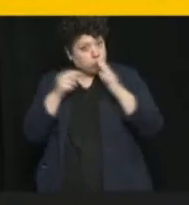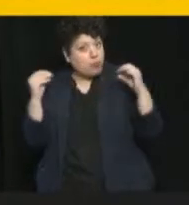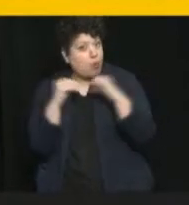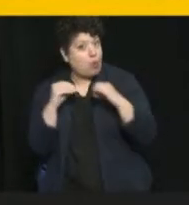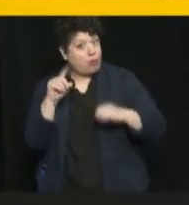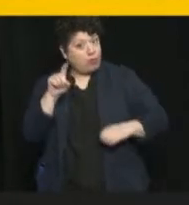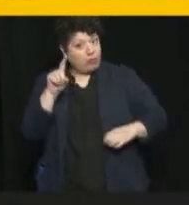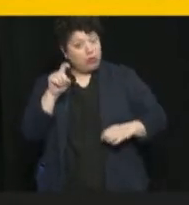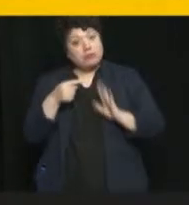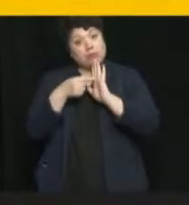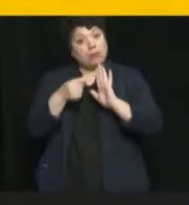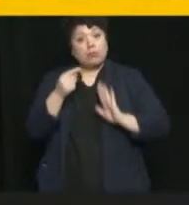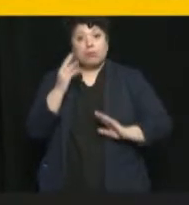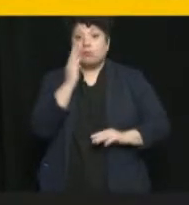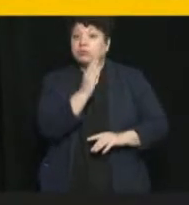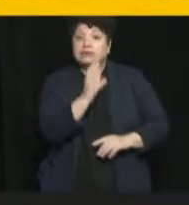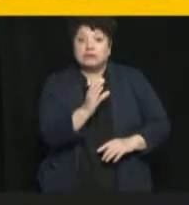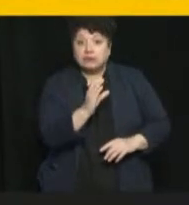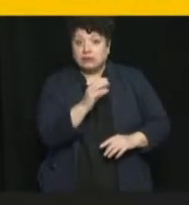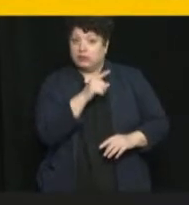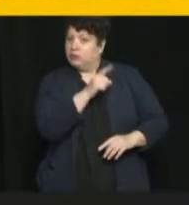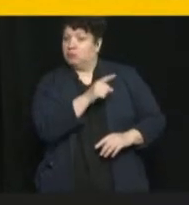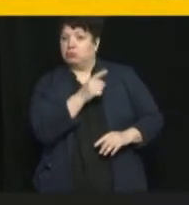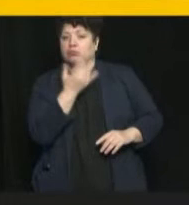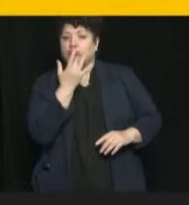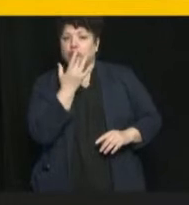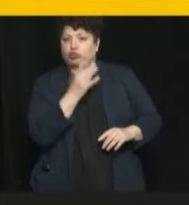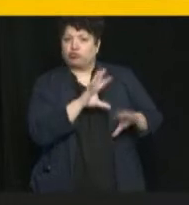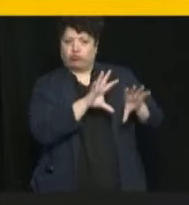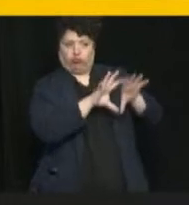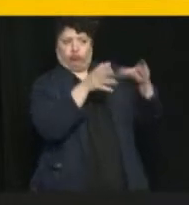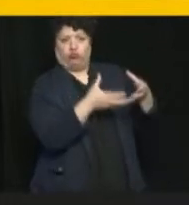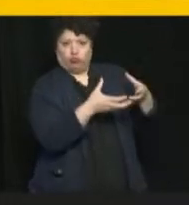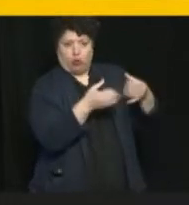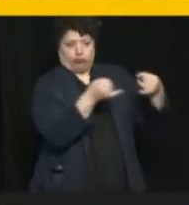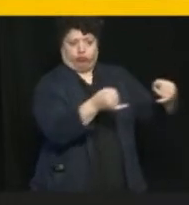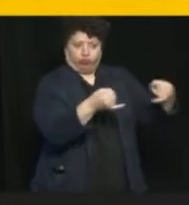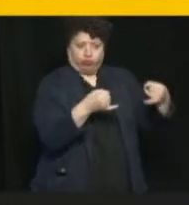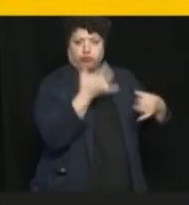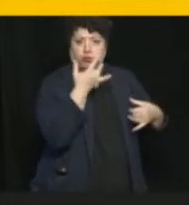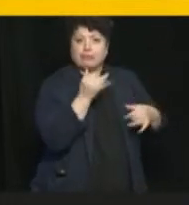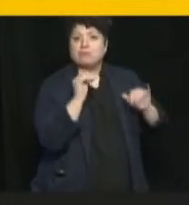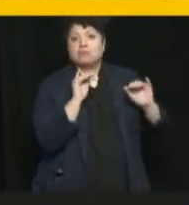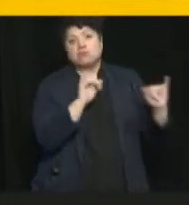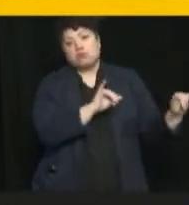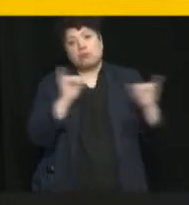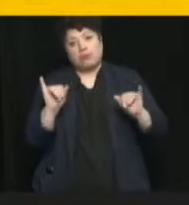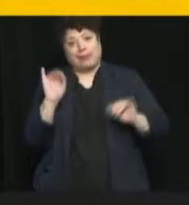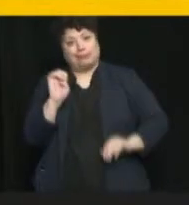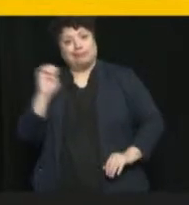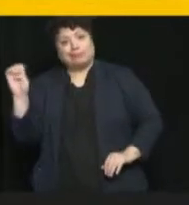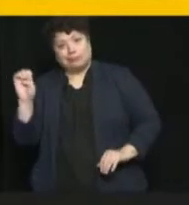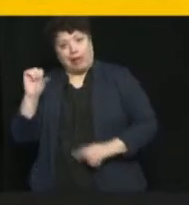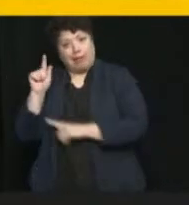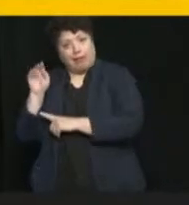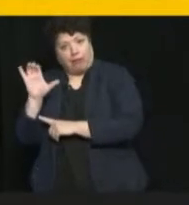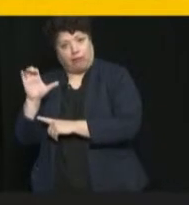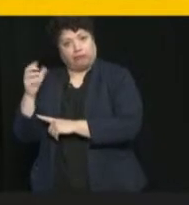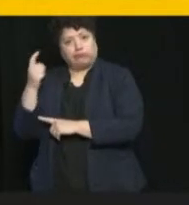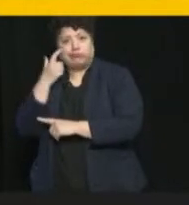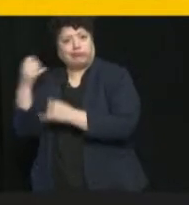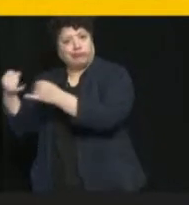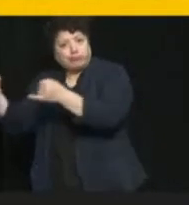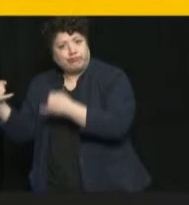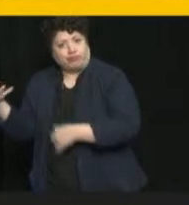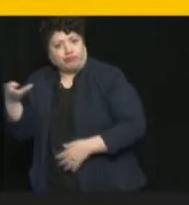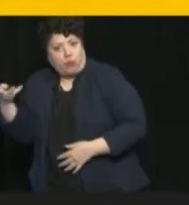in British Columbia, they want to have a bubble like they had in the Atlantic provinces. Do you think that's a good idea? Answer. I think